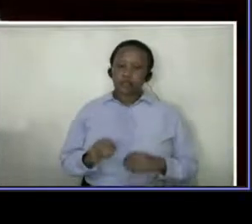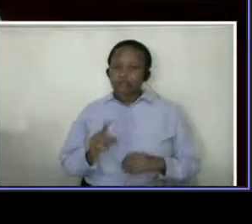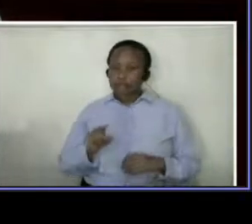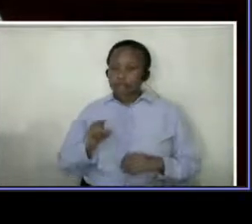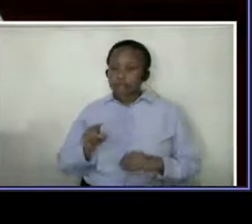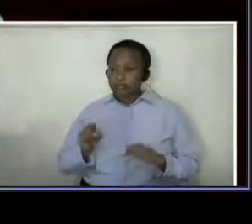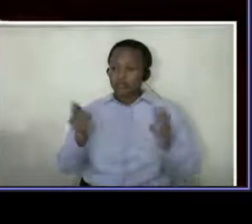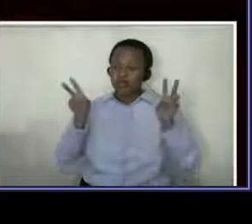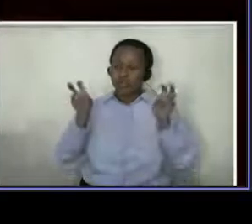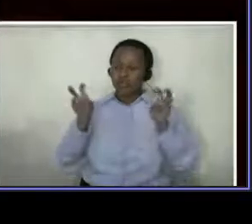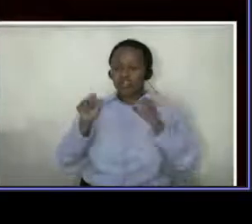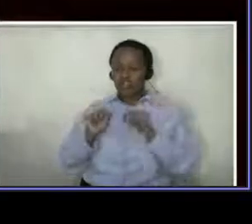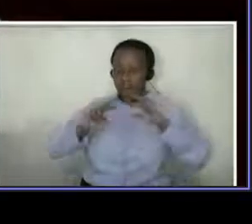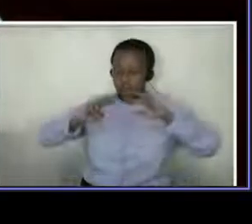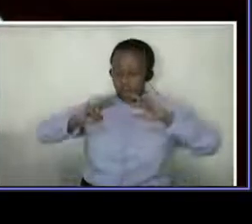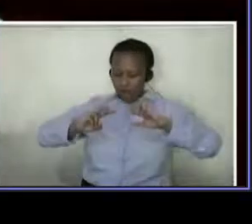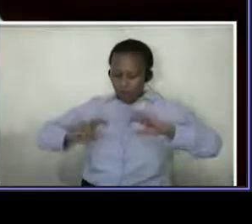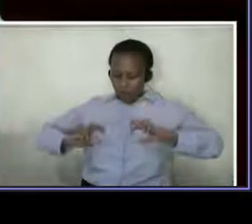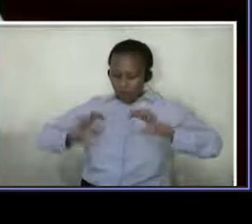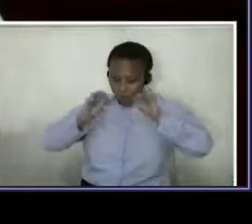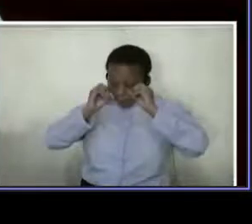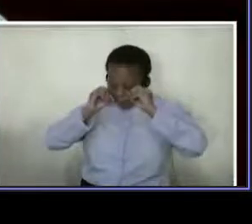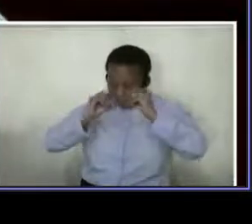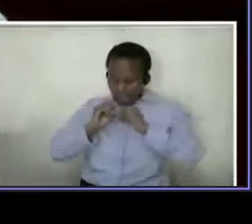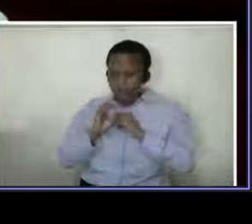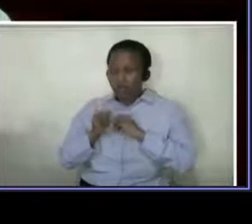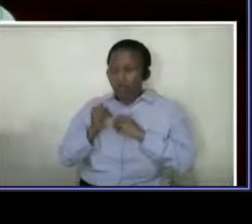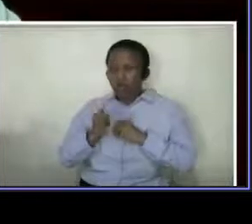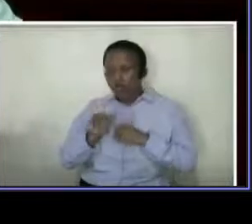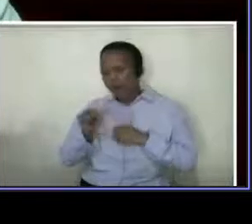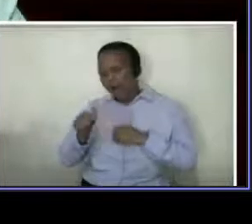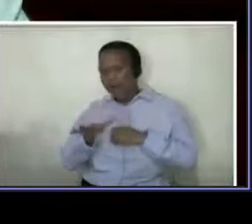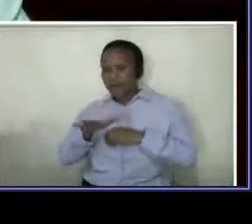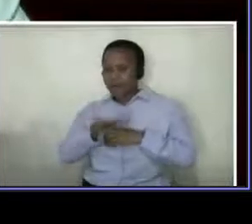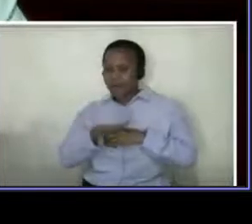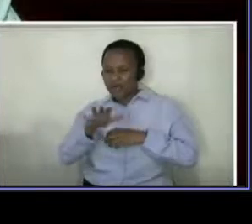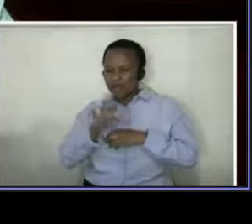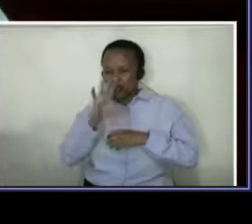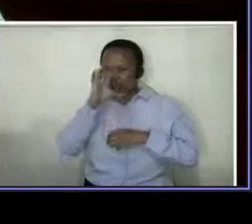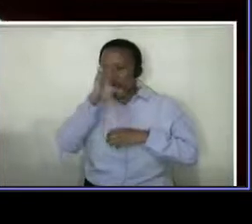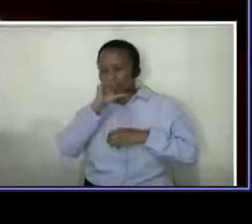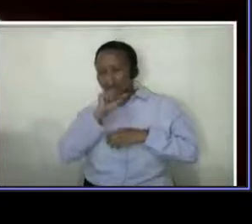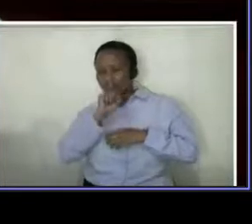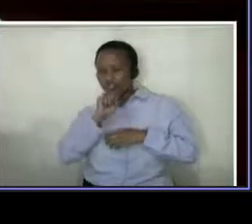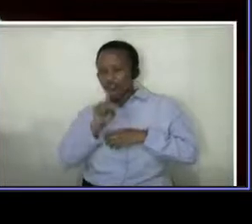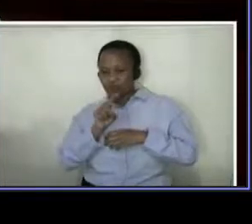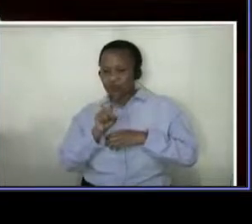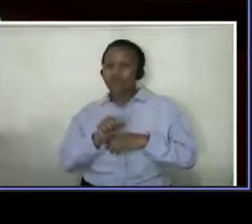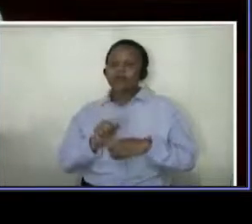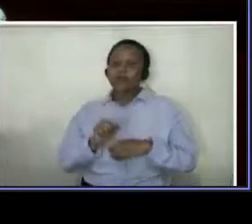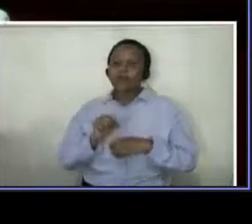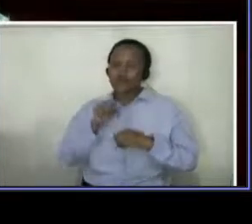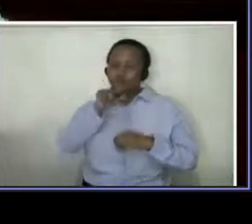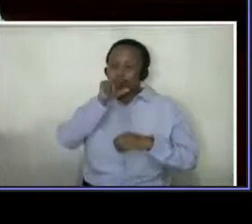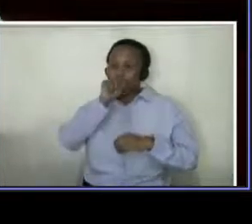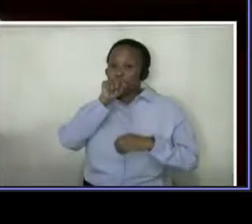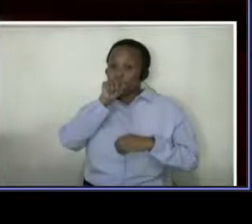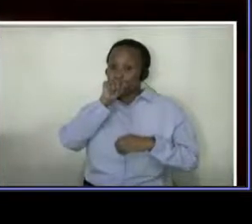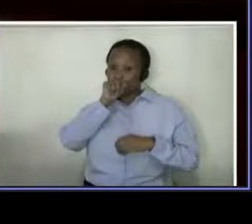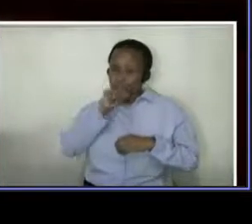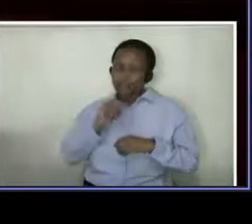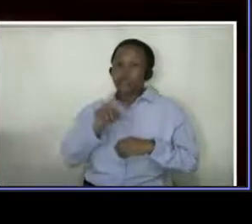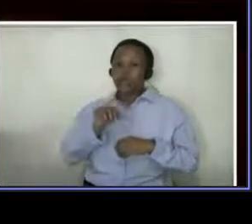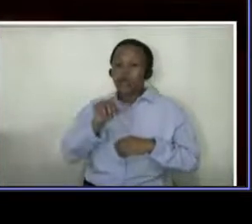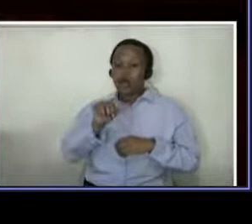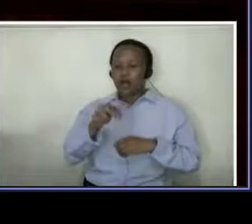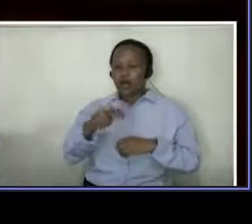Tambo, one of the other places you find it, strangely, will be under the DA's Helen Zille's tweets that she